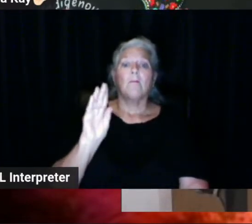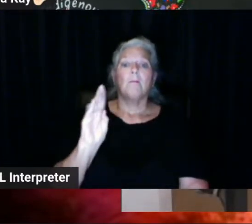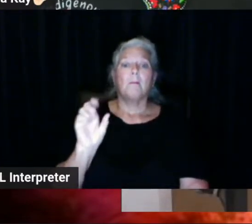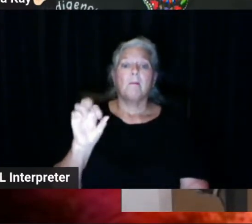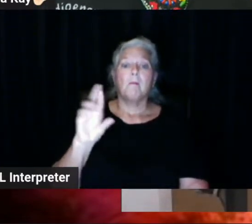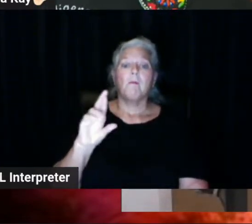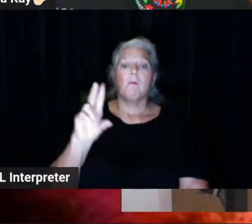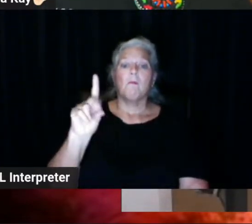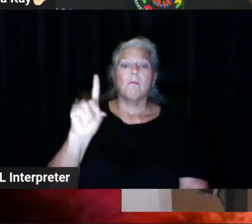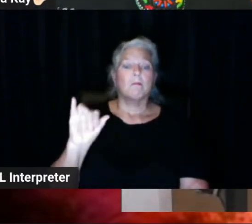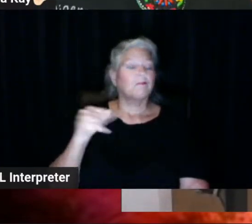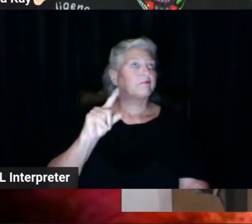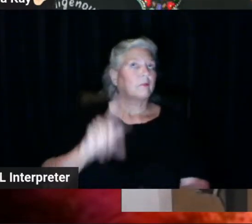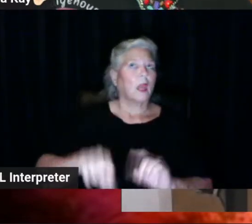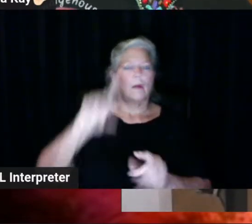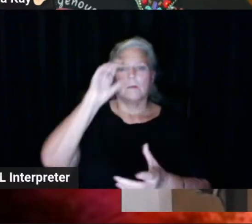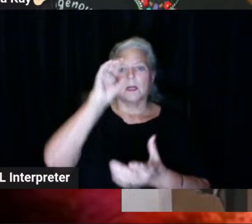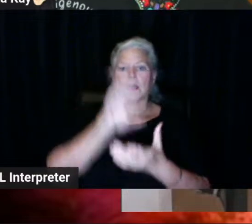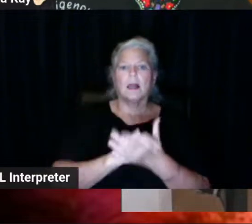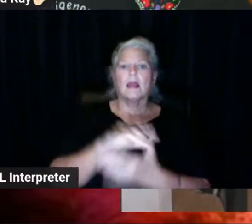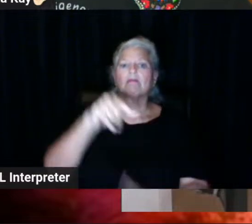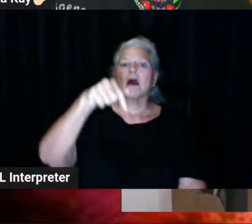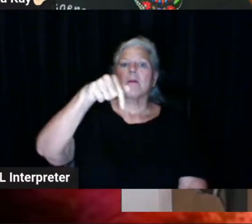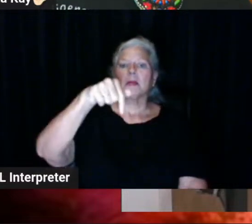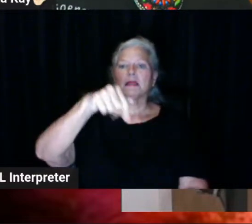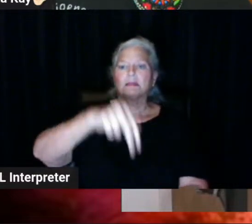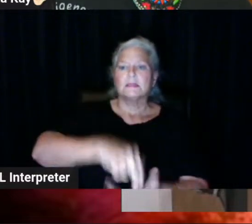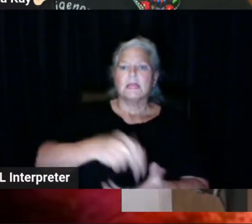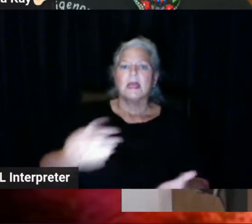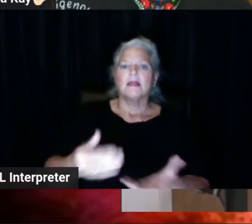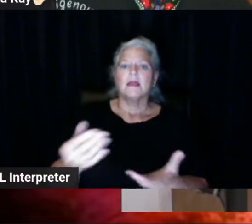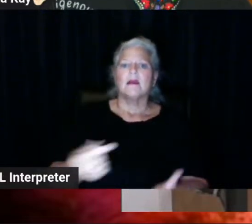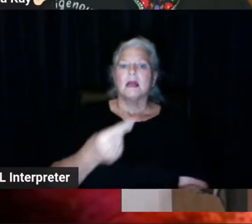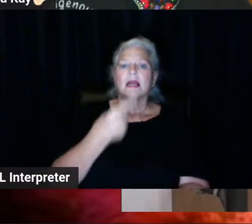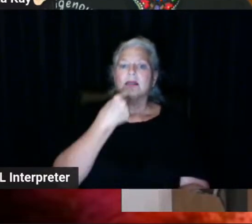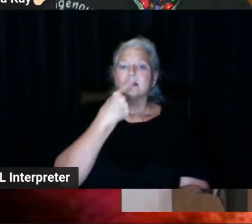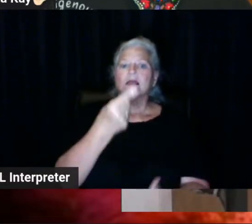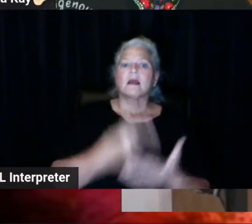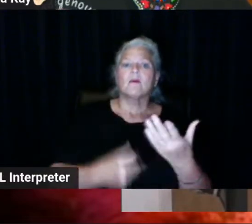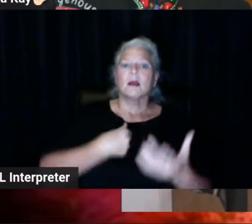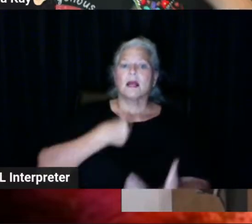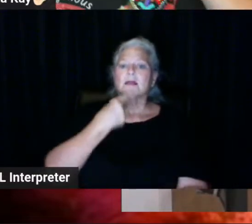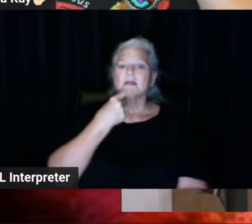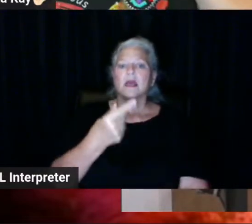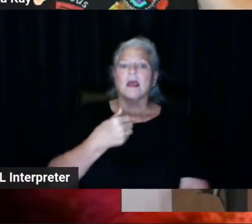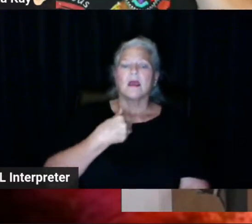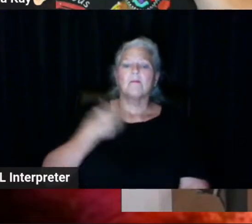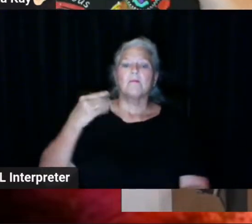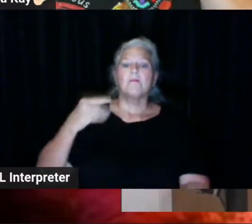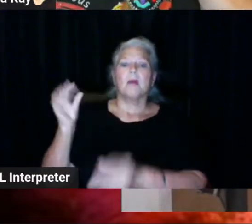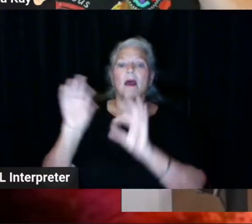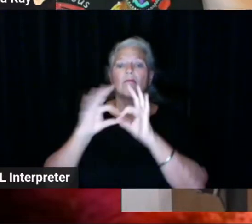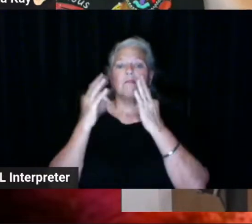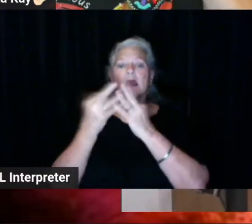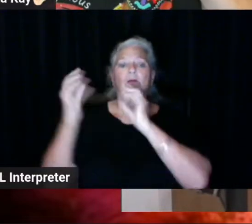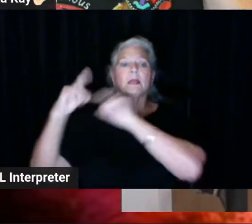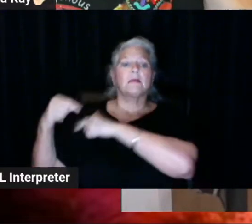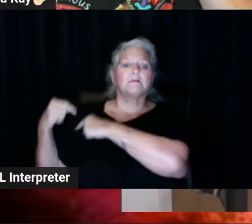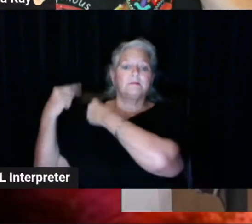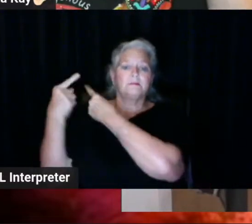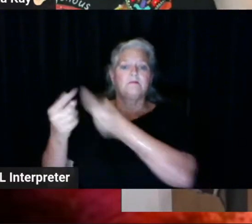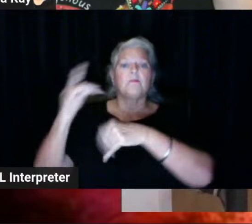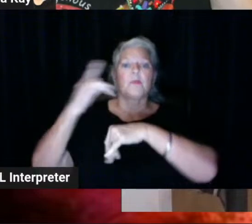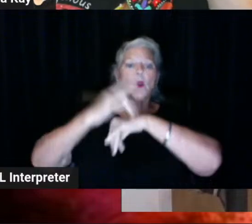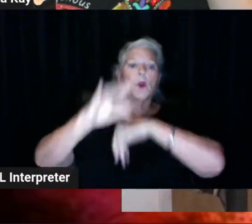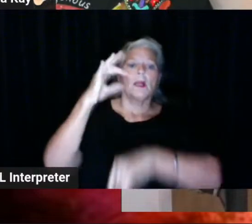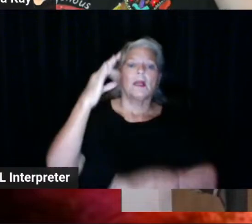say what I'm going to say. My ancestry goes back in this town to the very early 1900s, and I've always had respect for the Canton Police and the